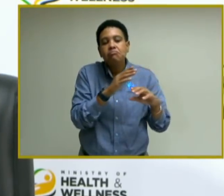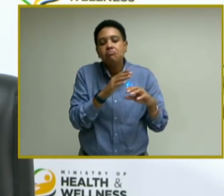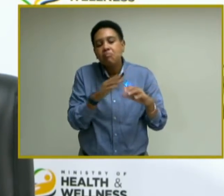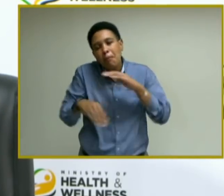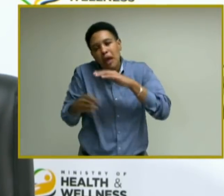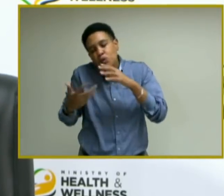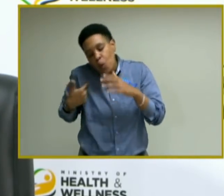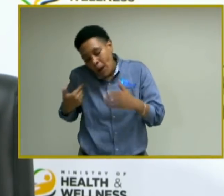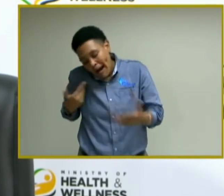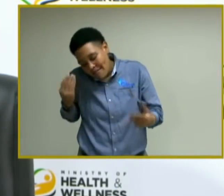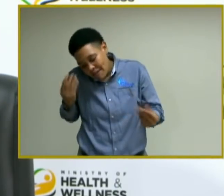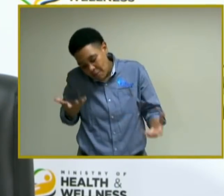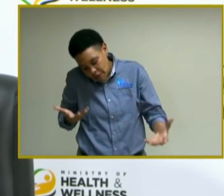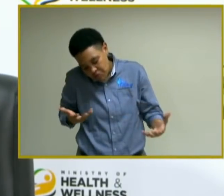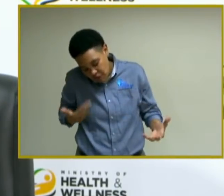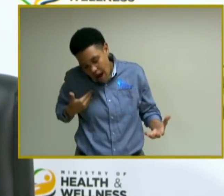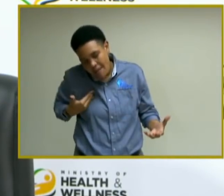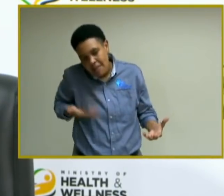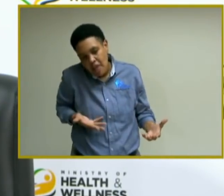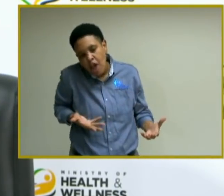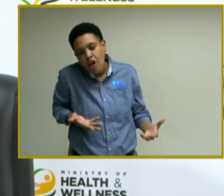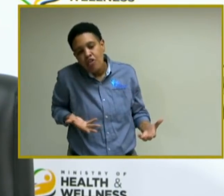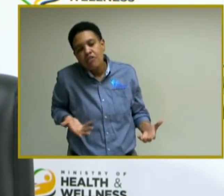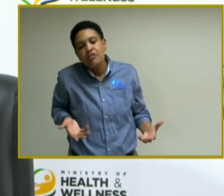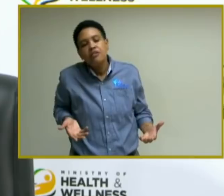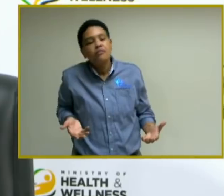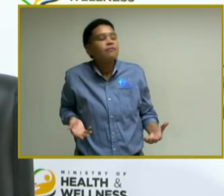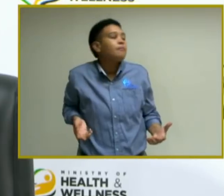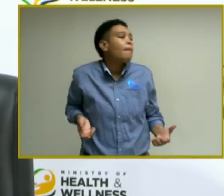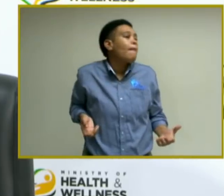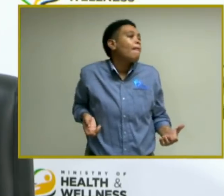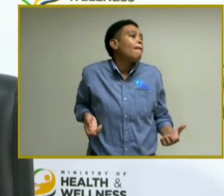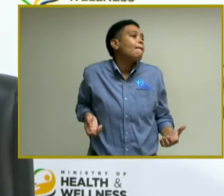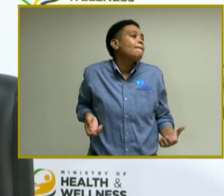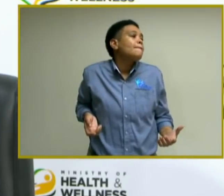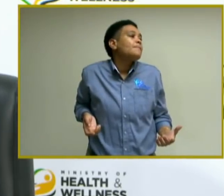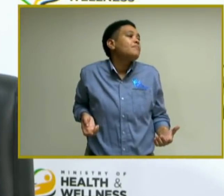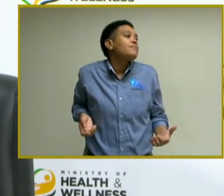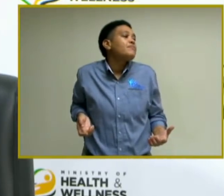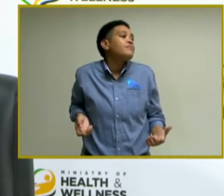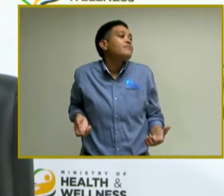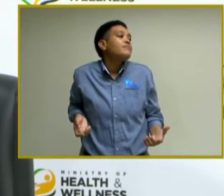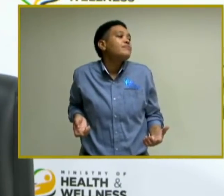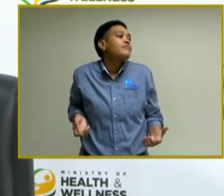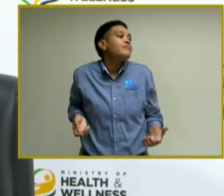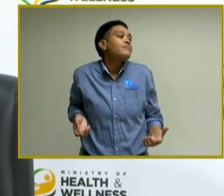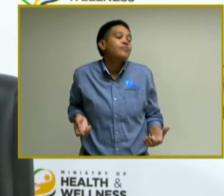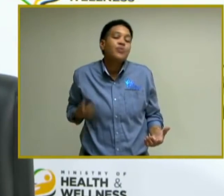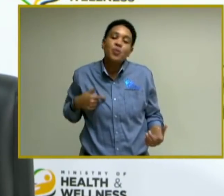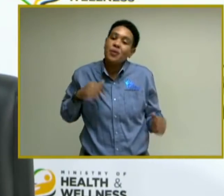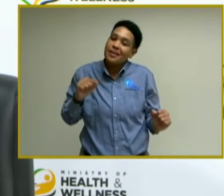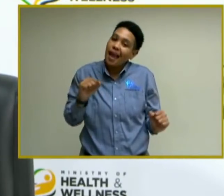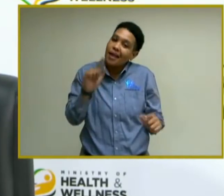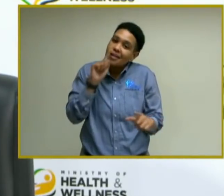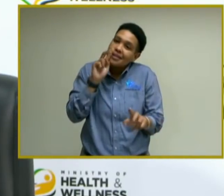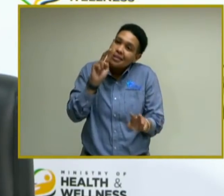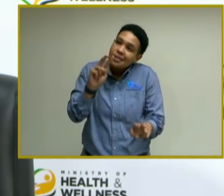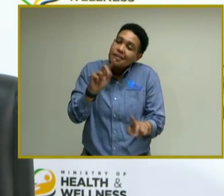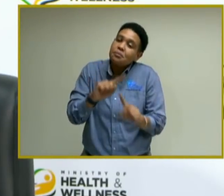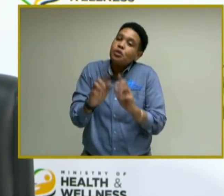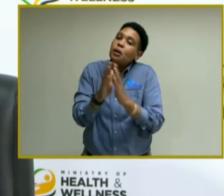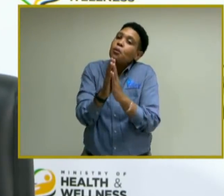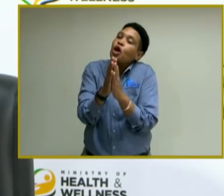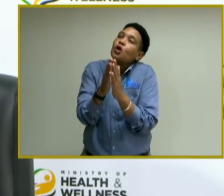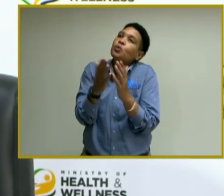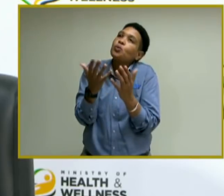we have here. So we can actually see, and I pray we don't, what